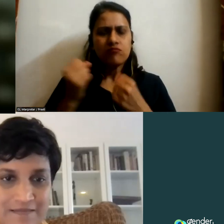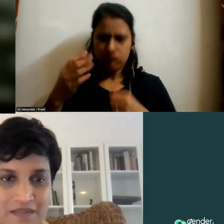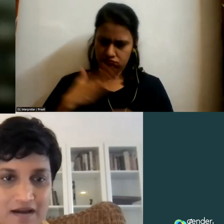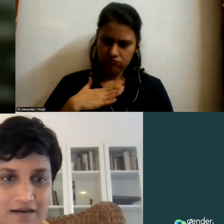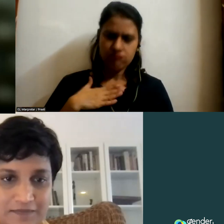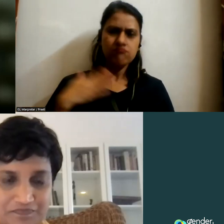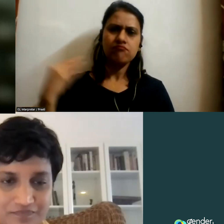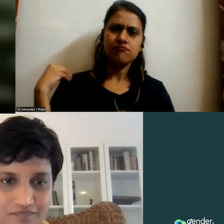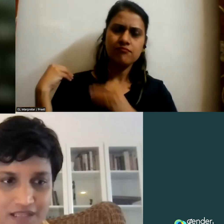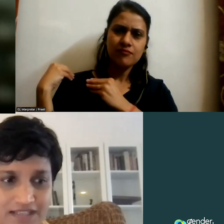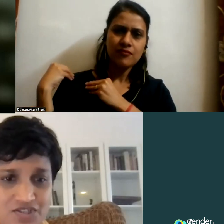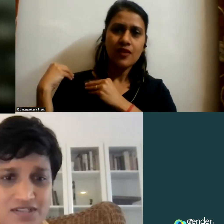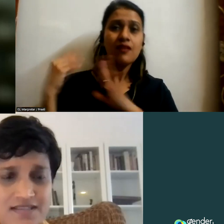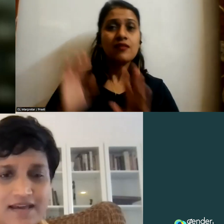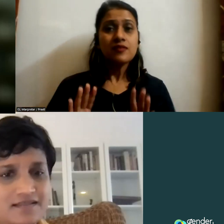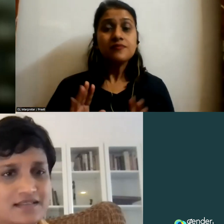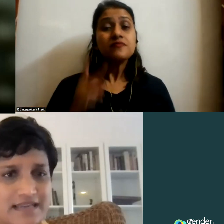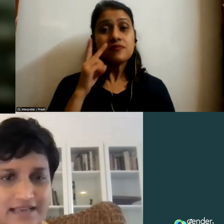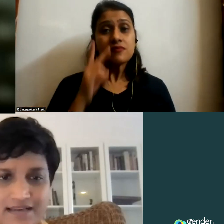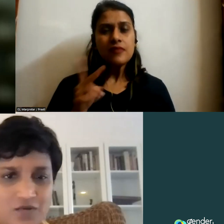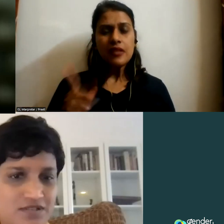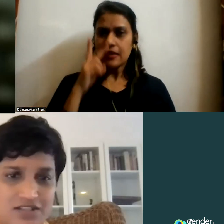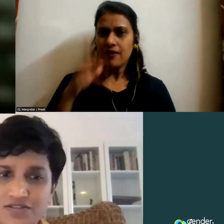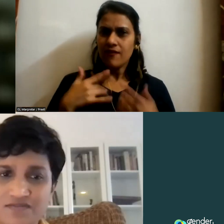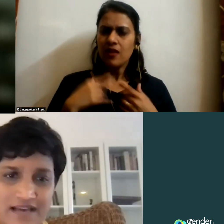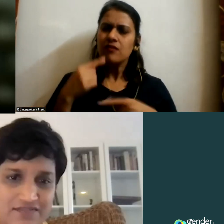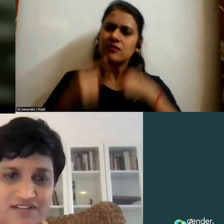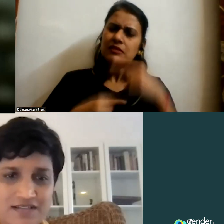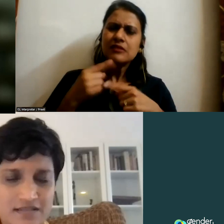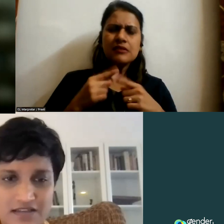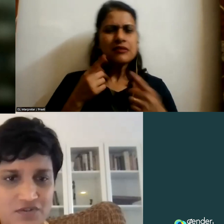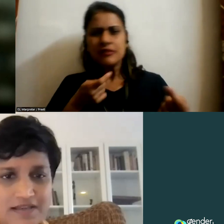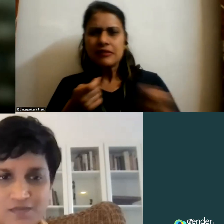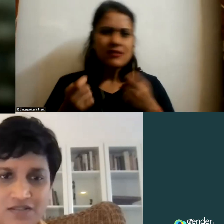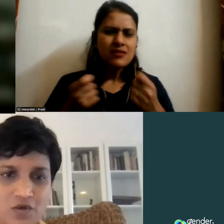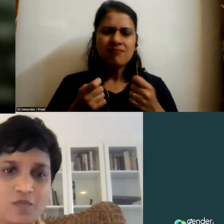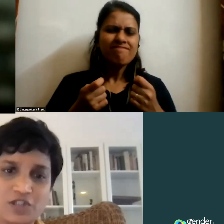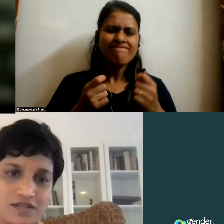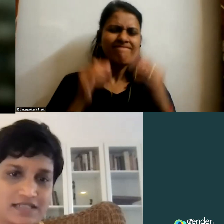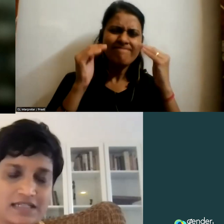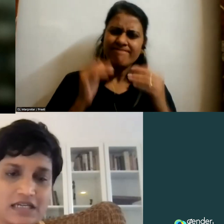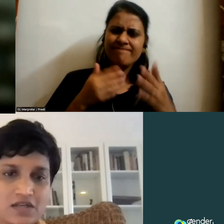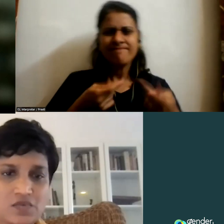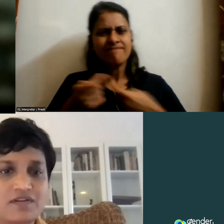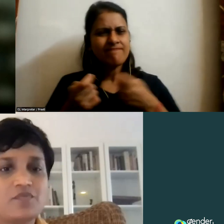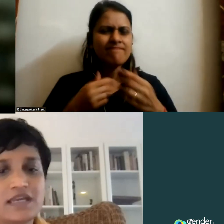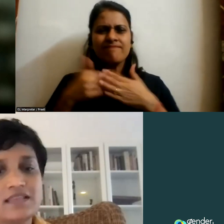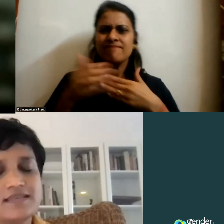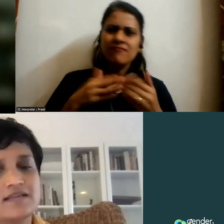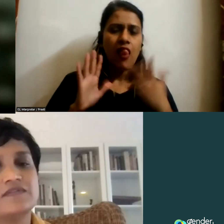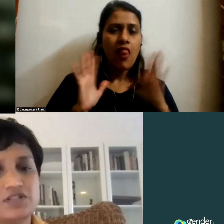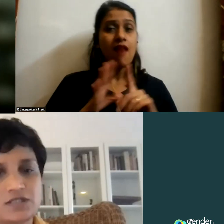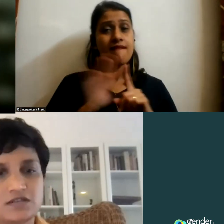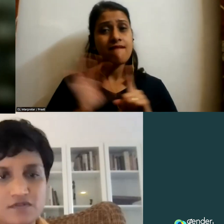right? It's just that the daily negotiations of life, it doesn't give you that space or opportunity. So when we bring